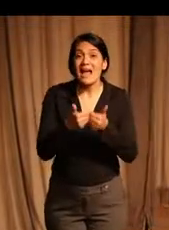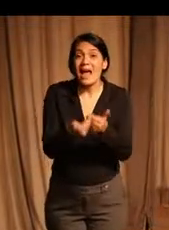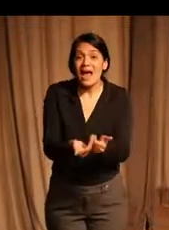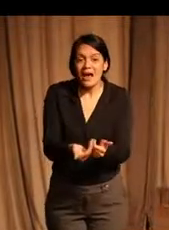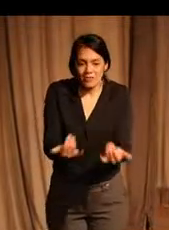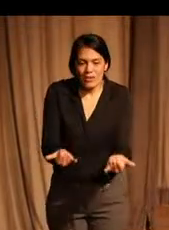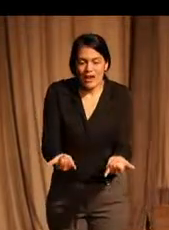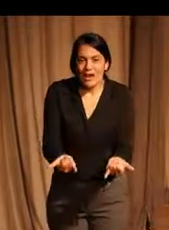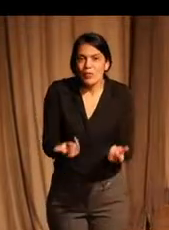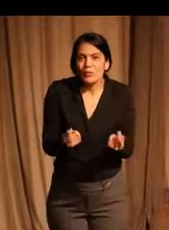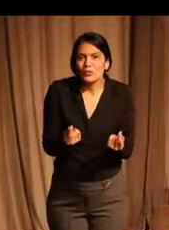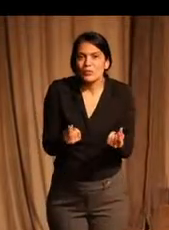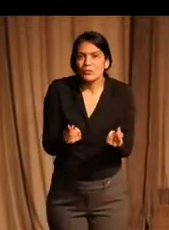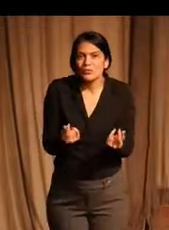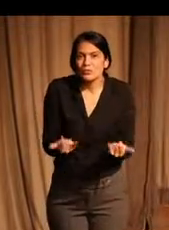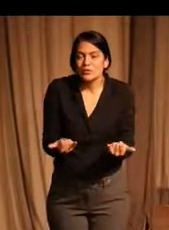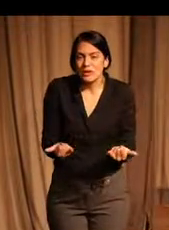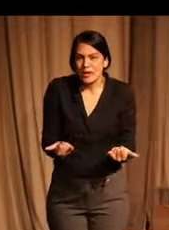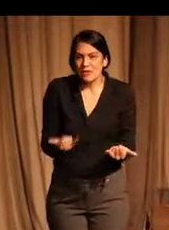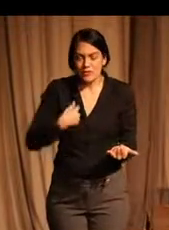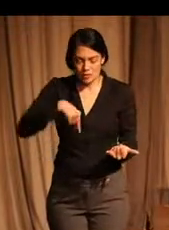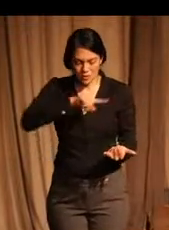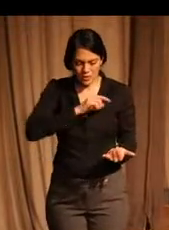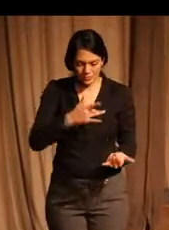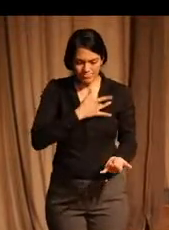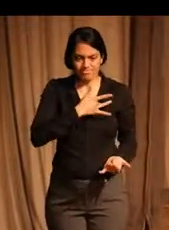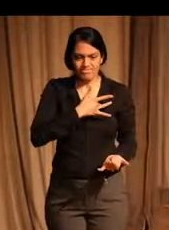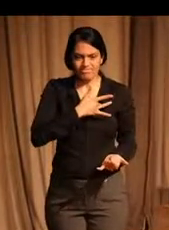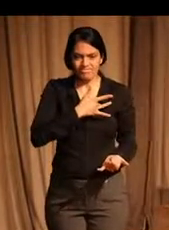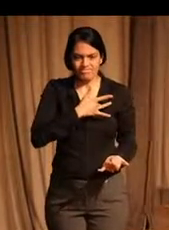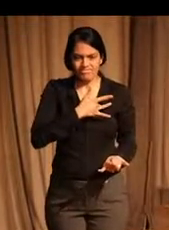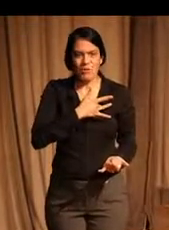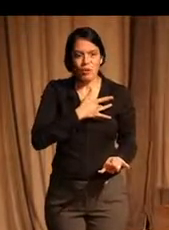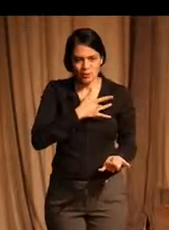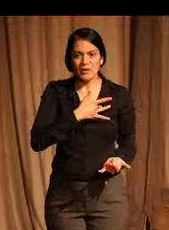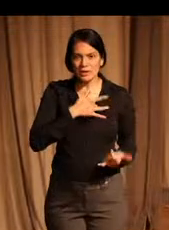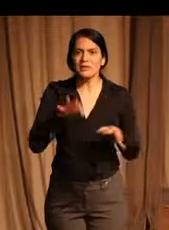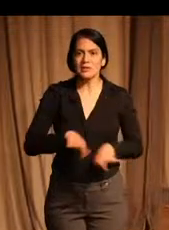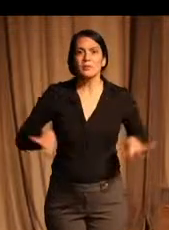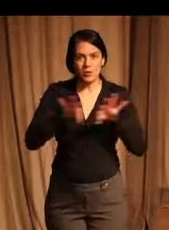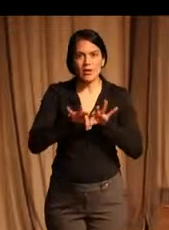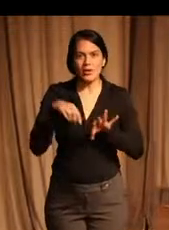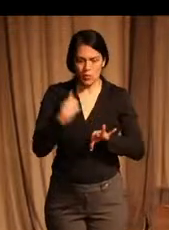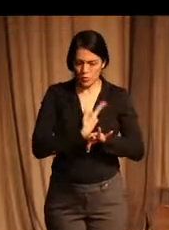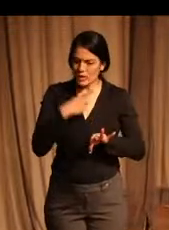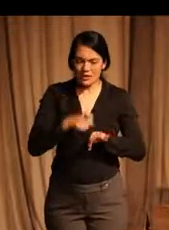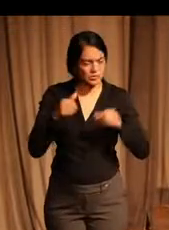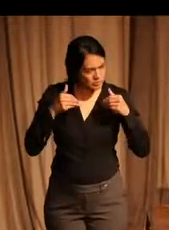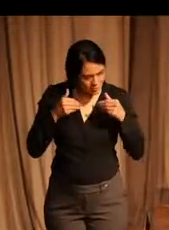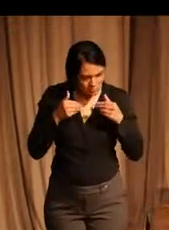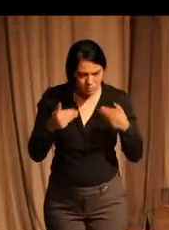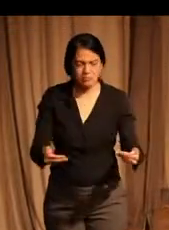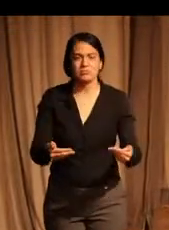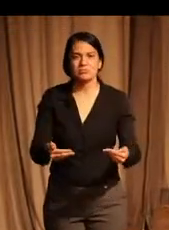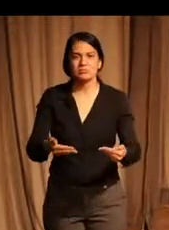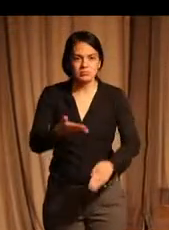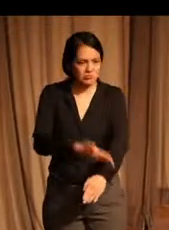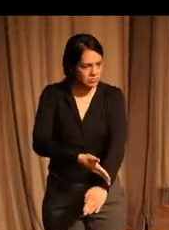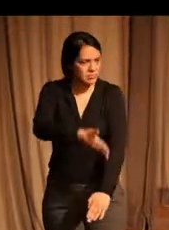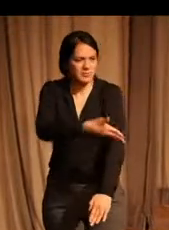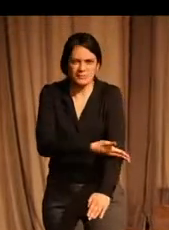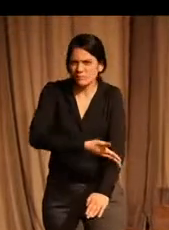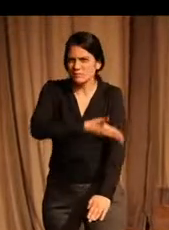an opening and a call for us to move, to push forward, right? To push forward